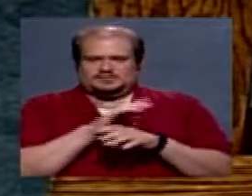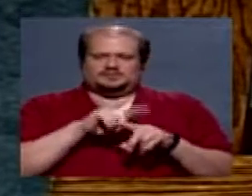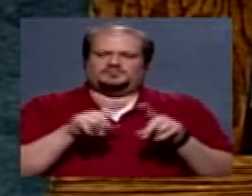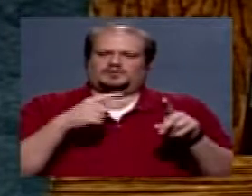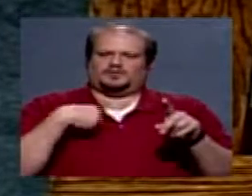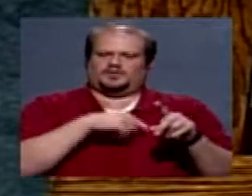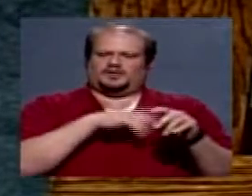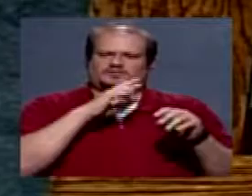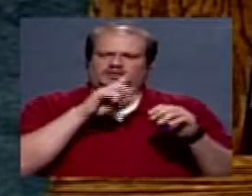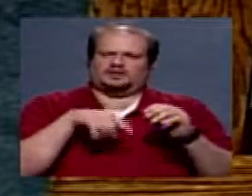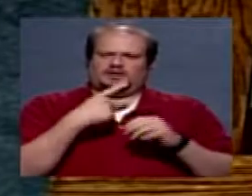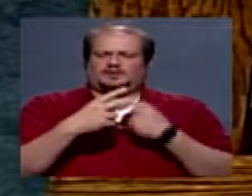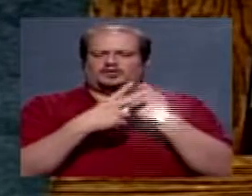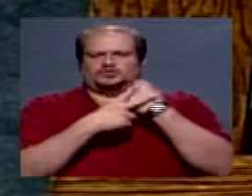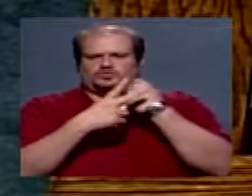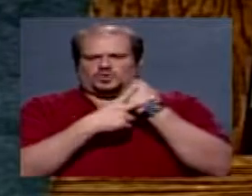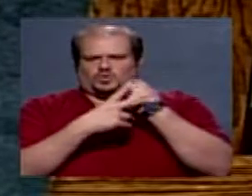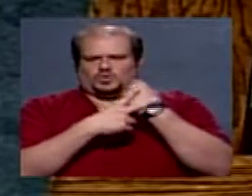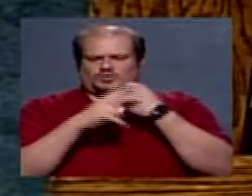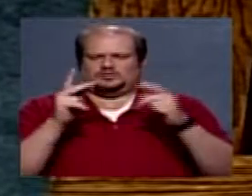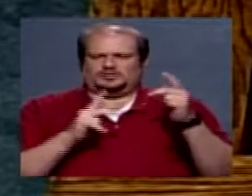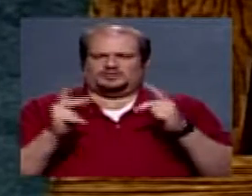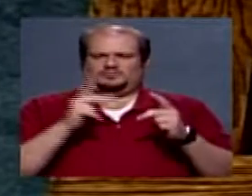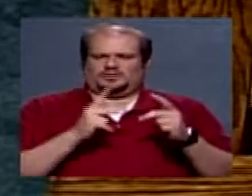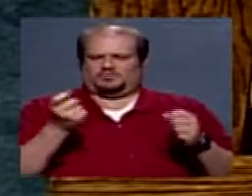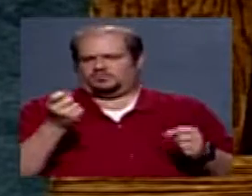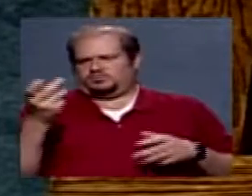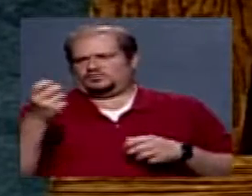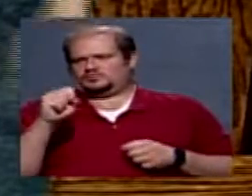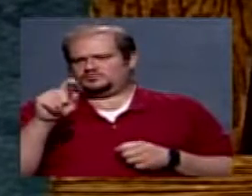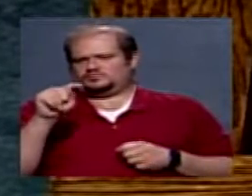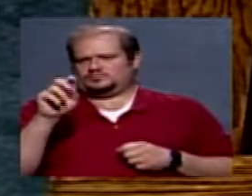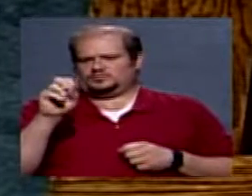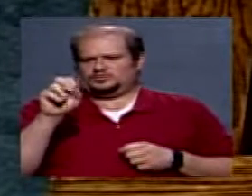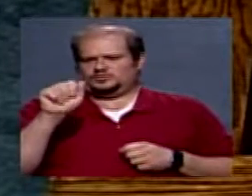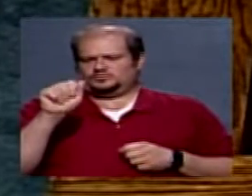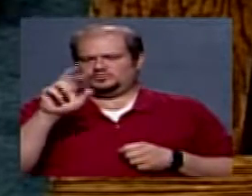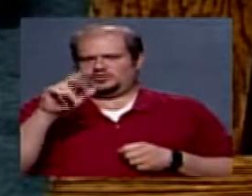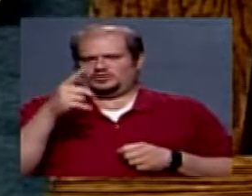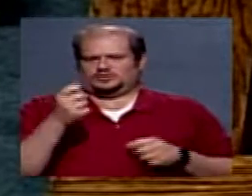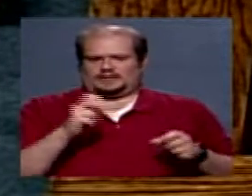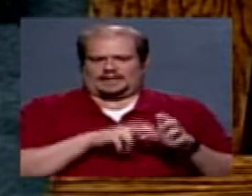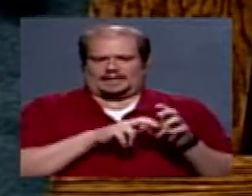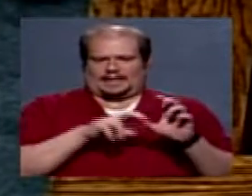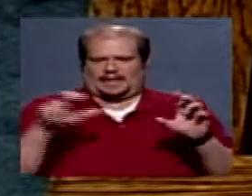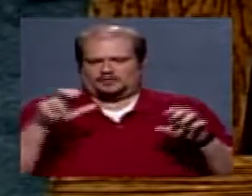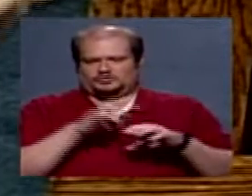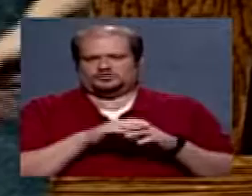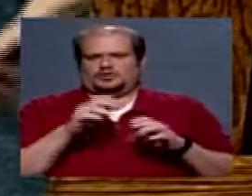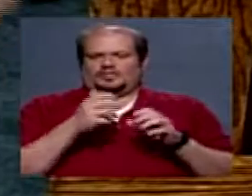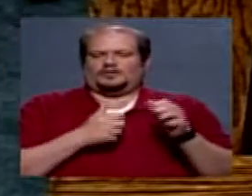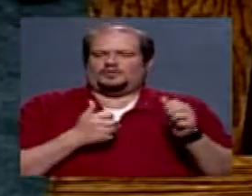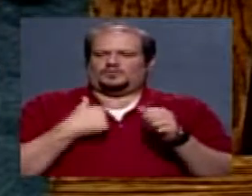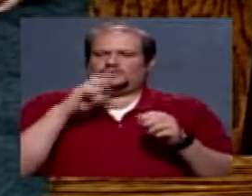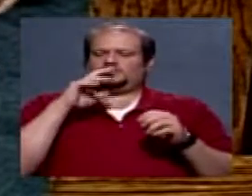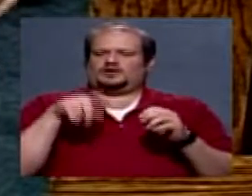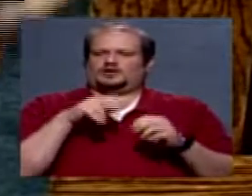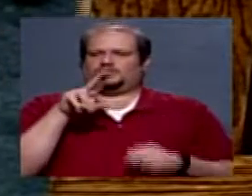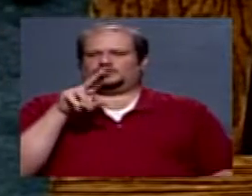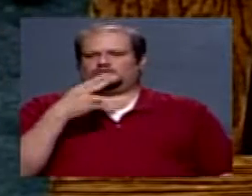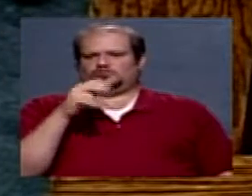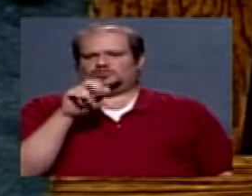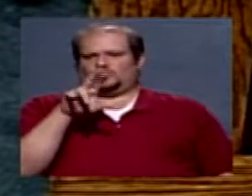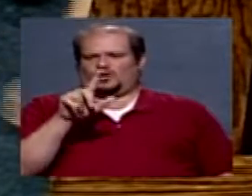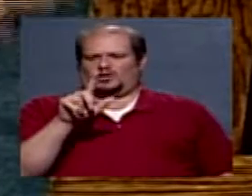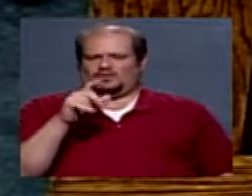talking about storage. People bringing storage, people with couches on the back of their truck. We're talking about U-Haul